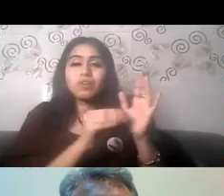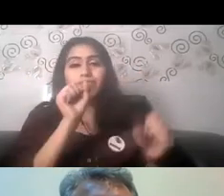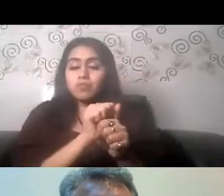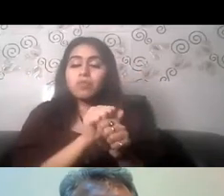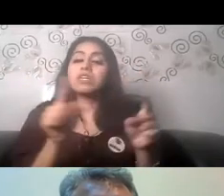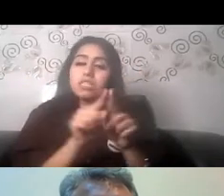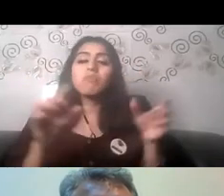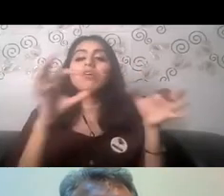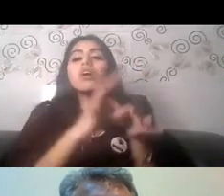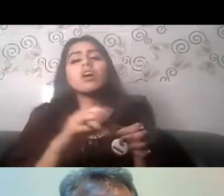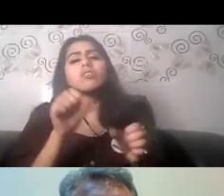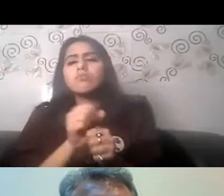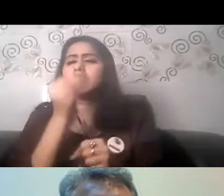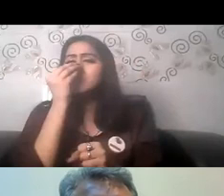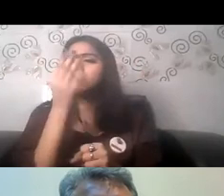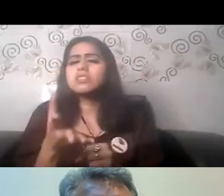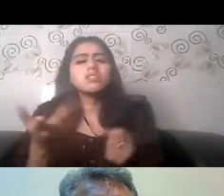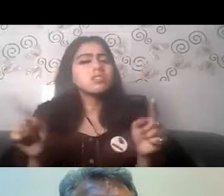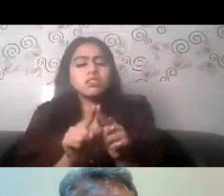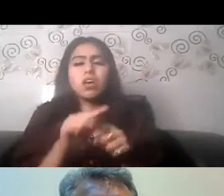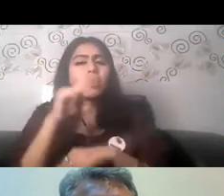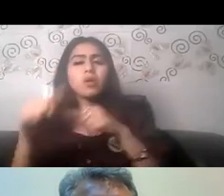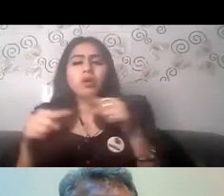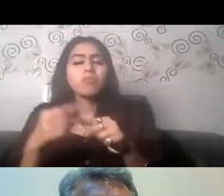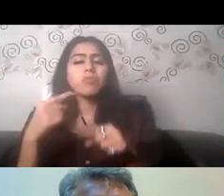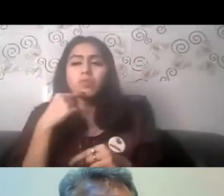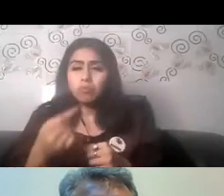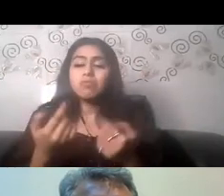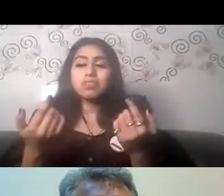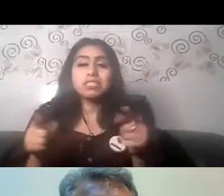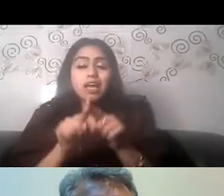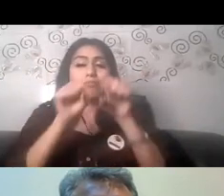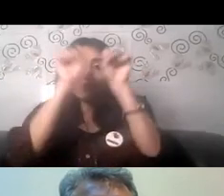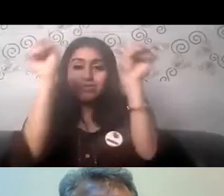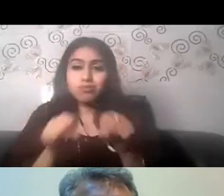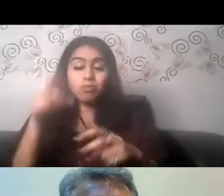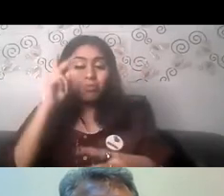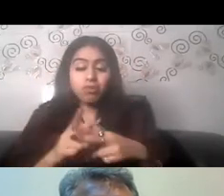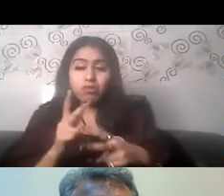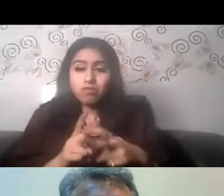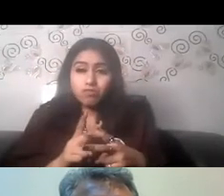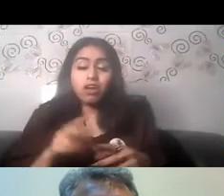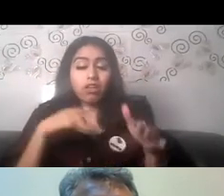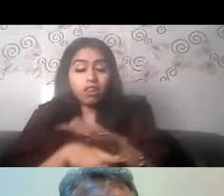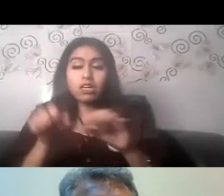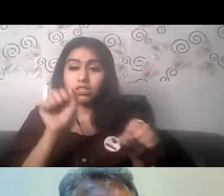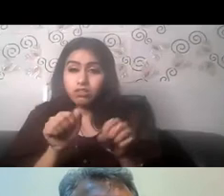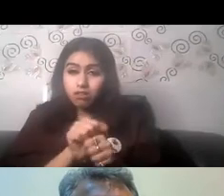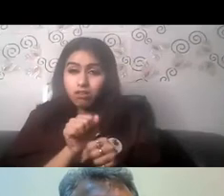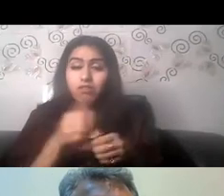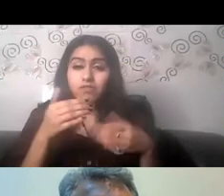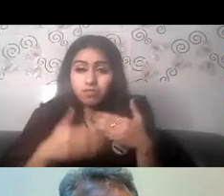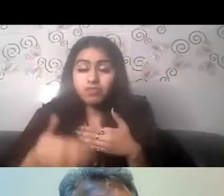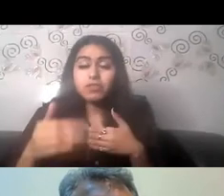employer. So I think it's very much about taking a kind of systems approach across every area